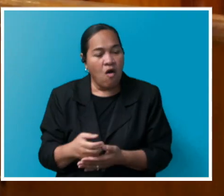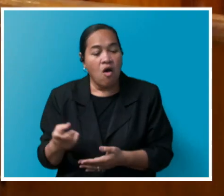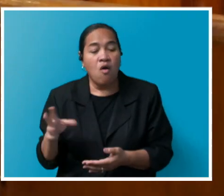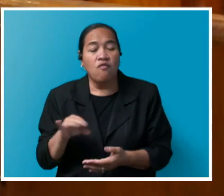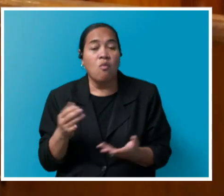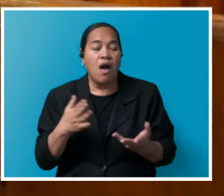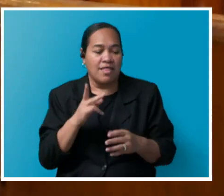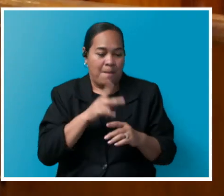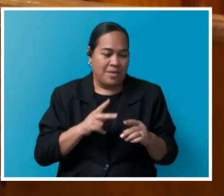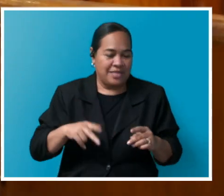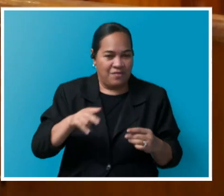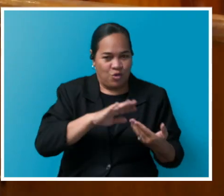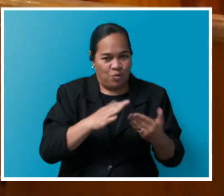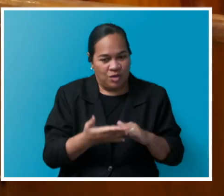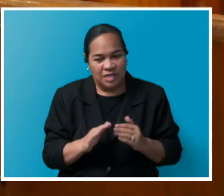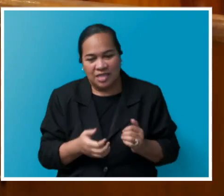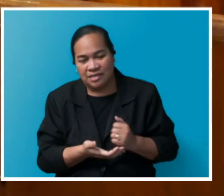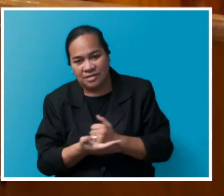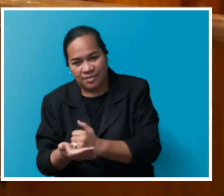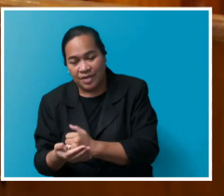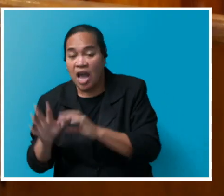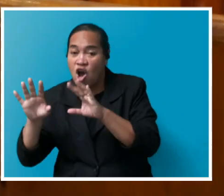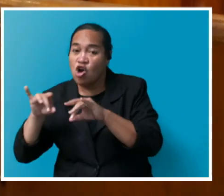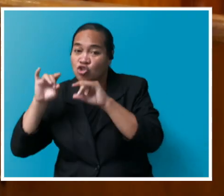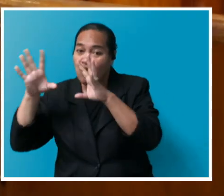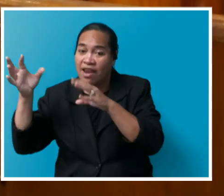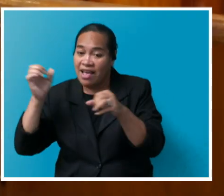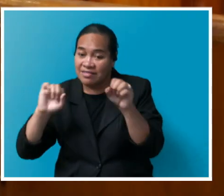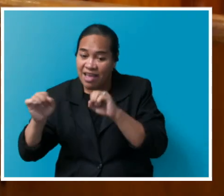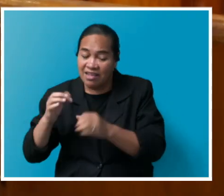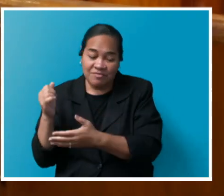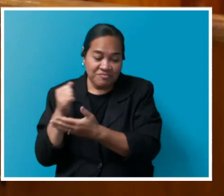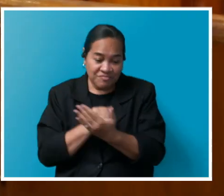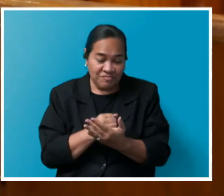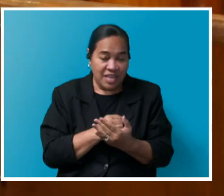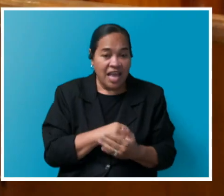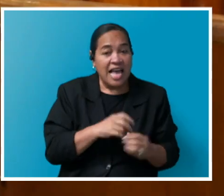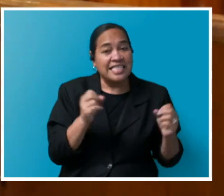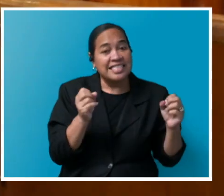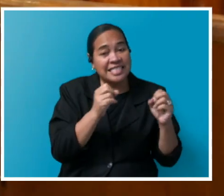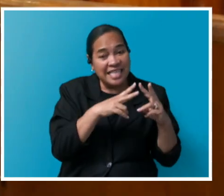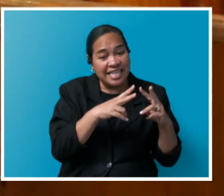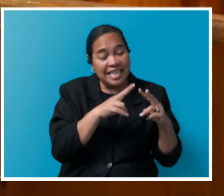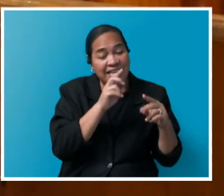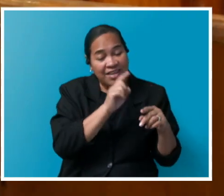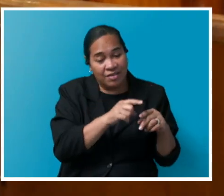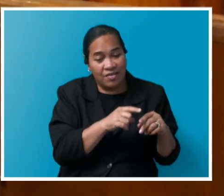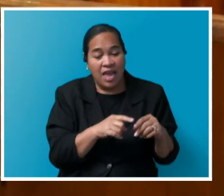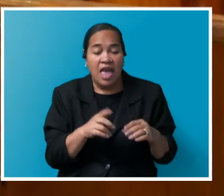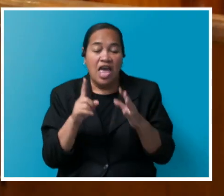Community, Geoscience Australia, the University of Sydney, the United Nations Environment